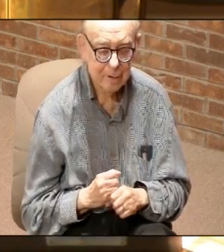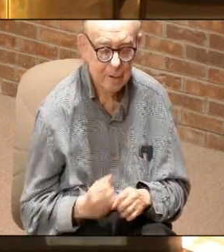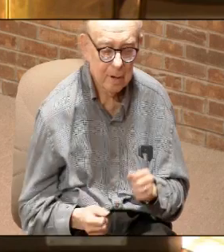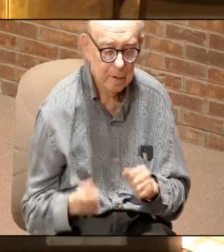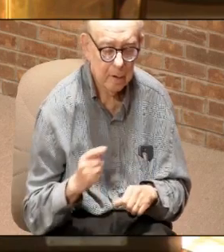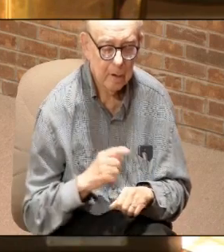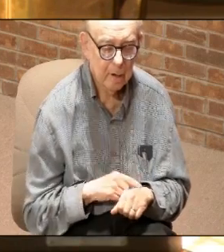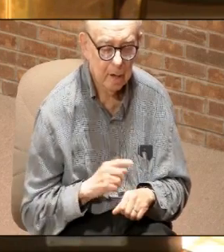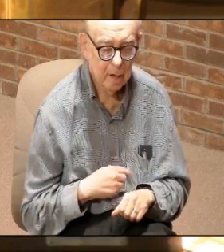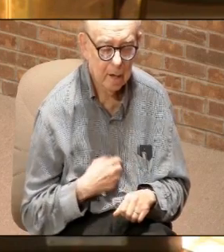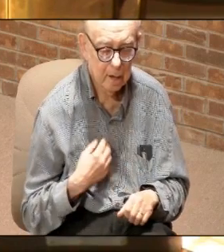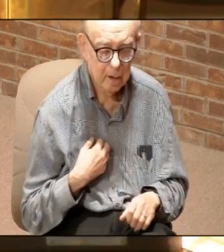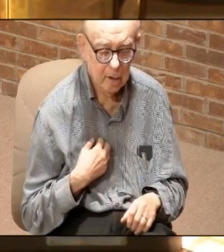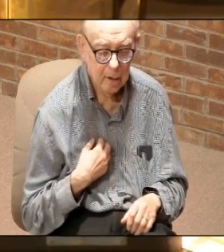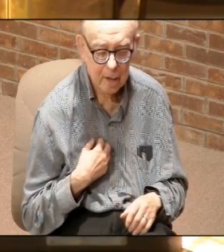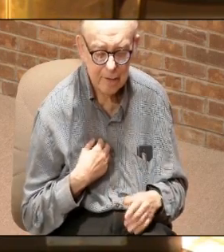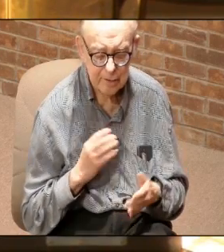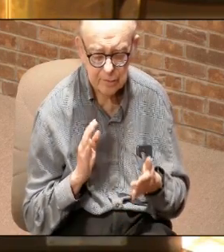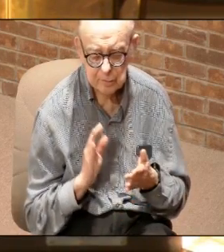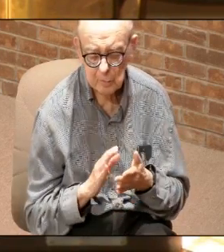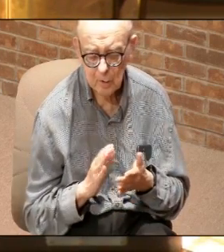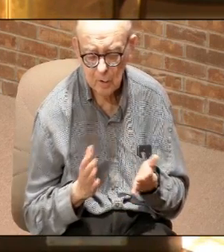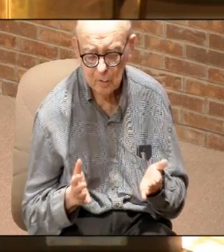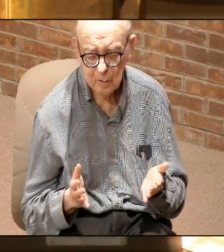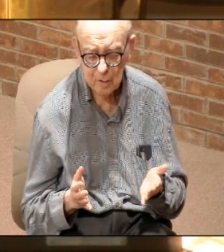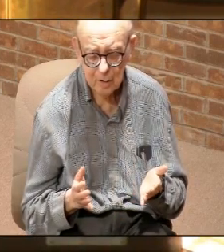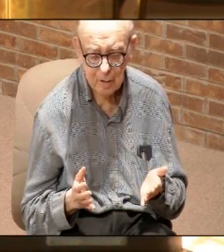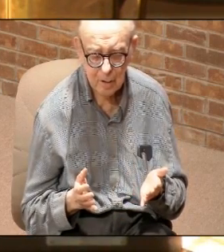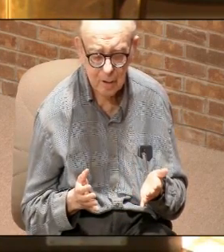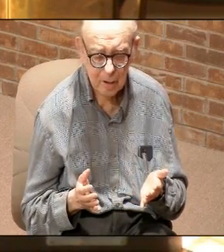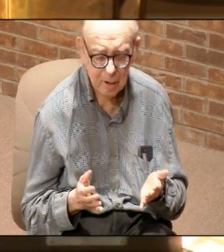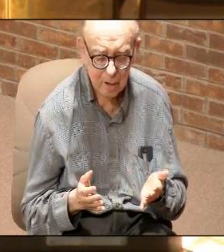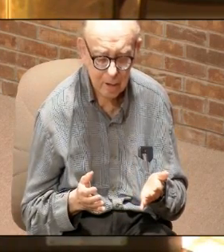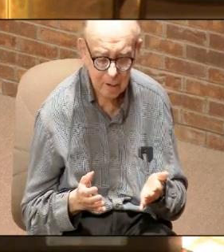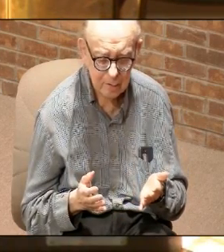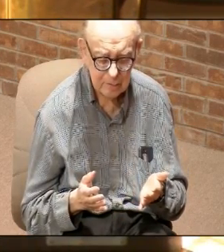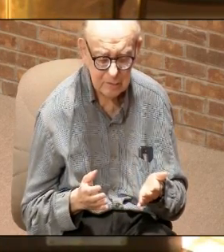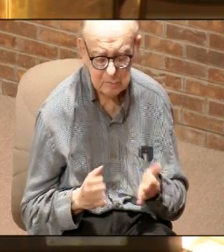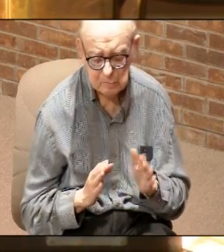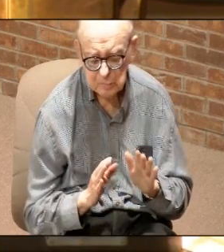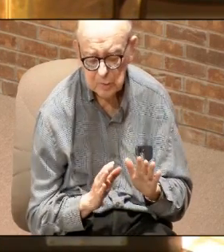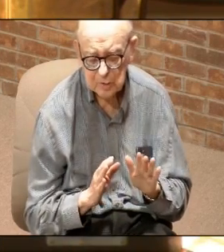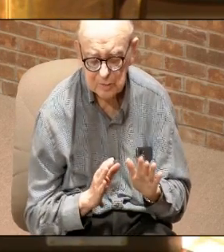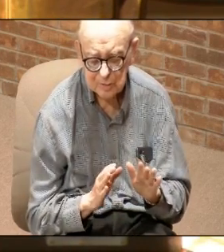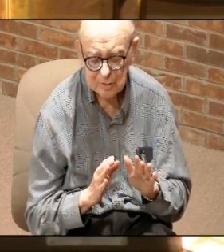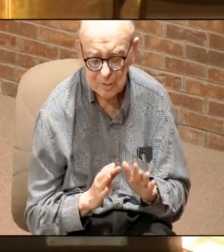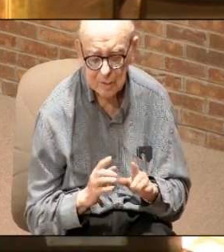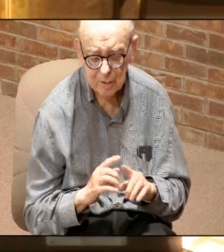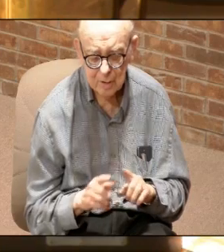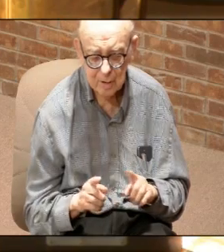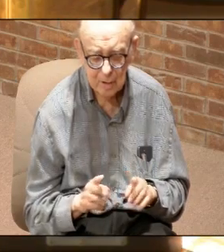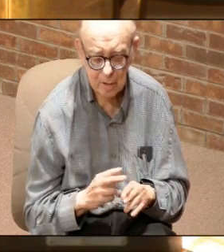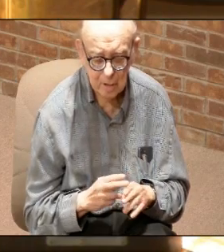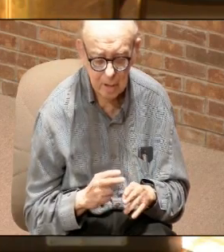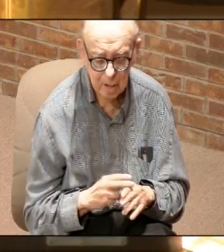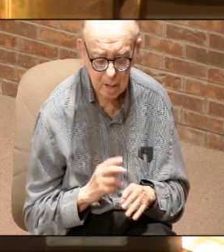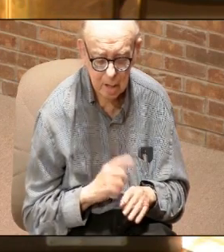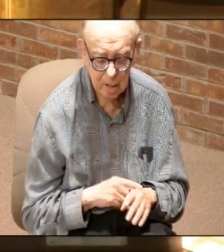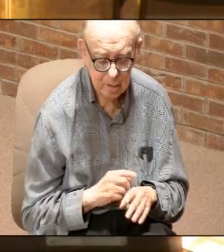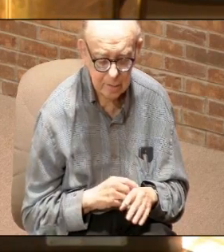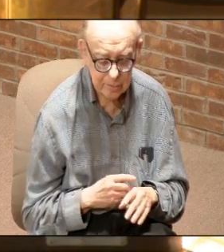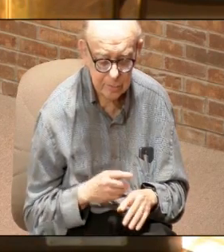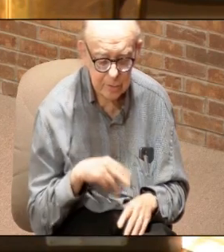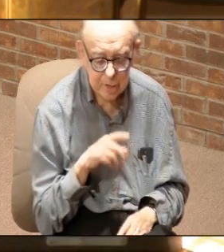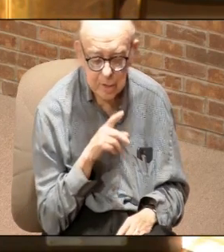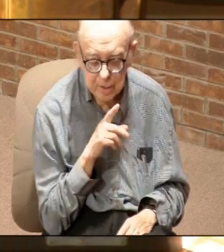Most of the time we kind of had this little, just a little push. But as soon as that turkey was